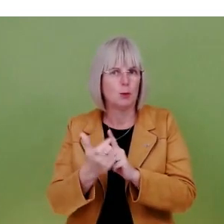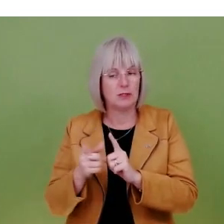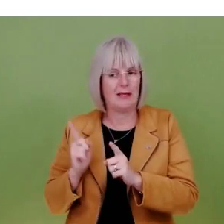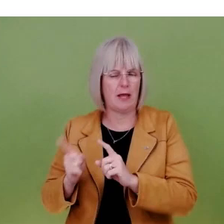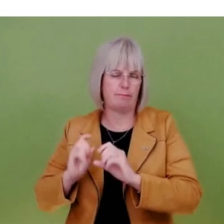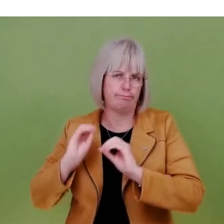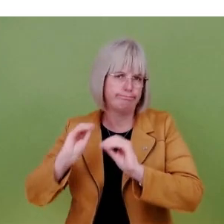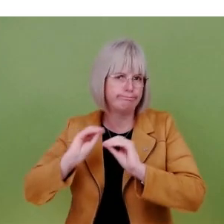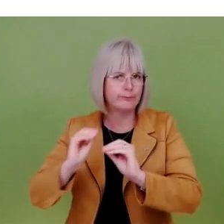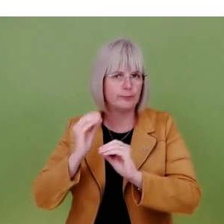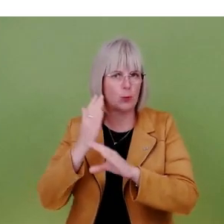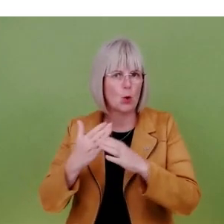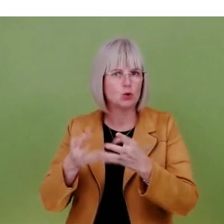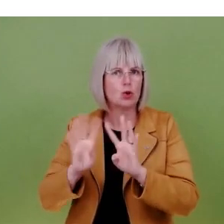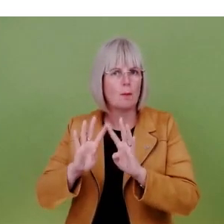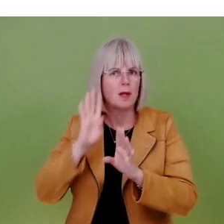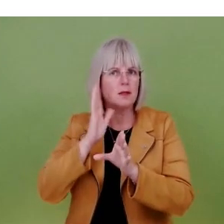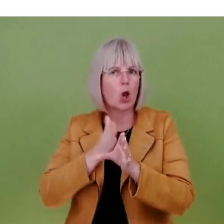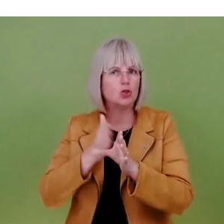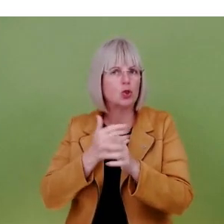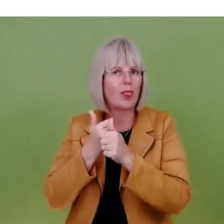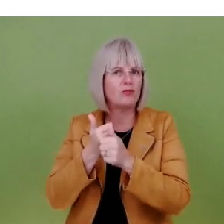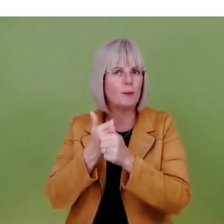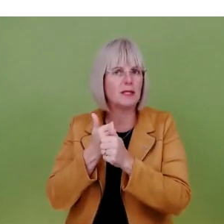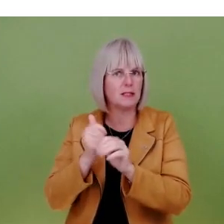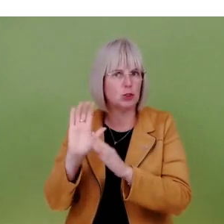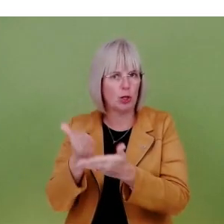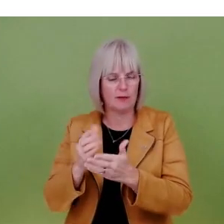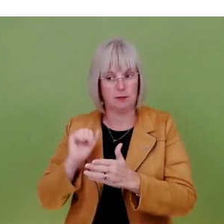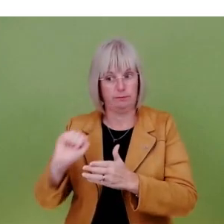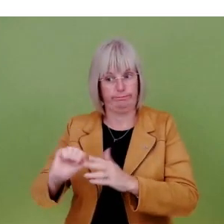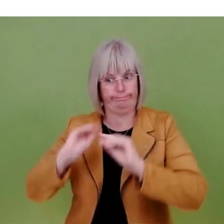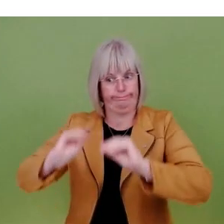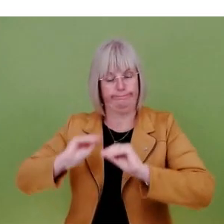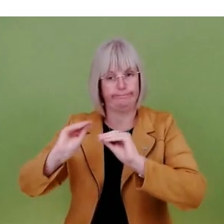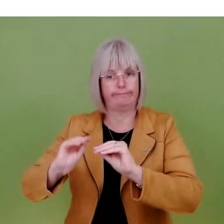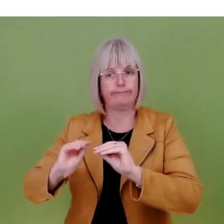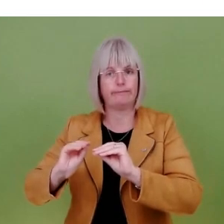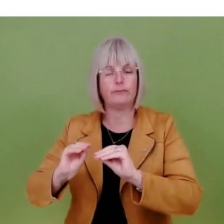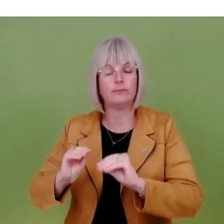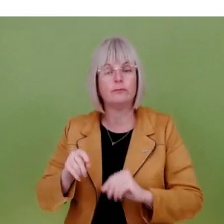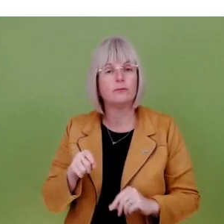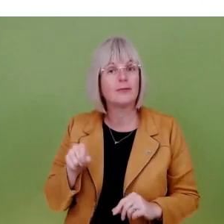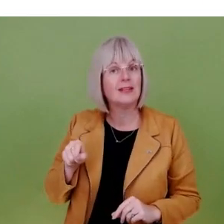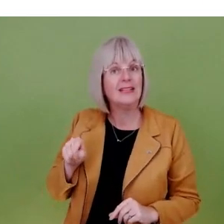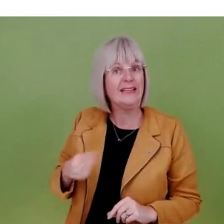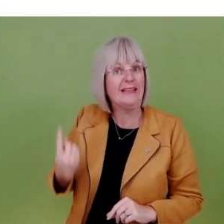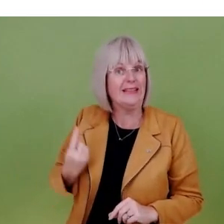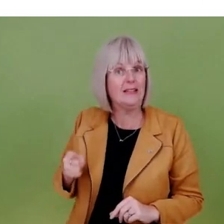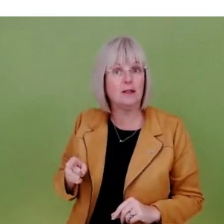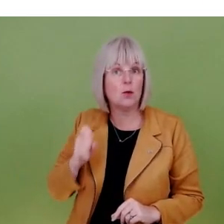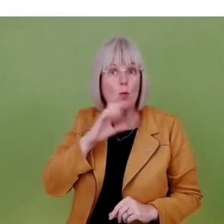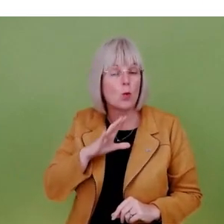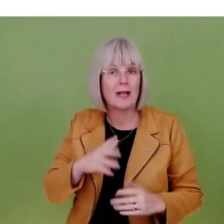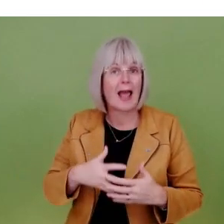a psychological therapy service. And he wouldn't have anyone running the workshop who didn't